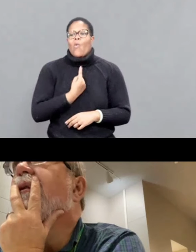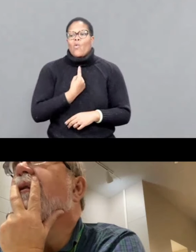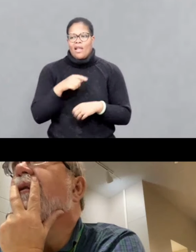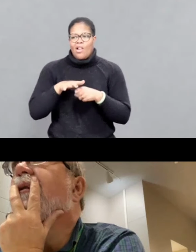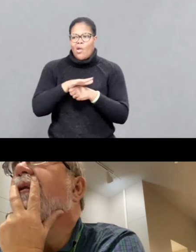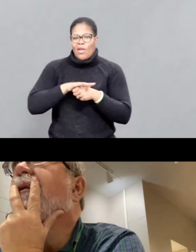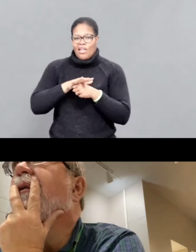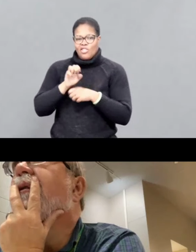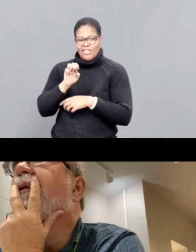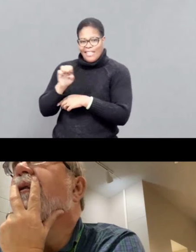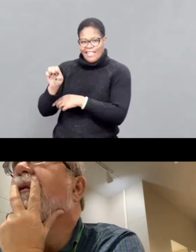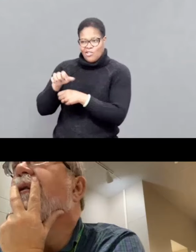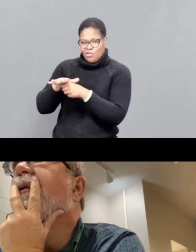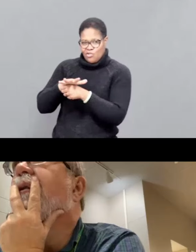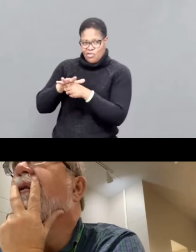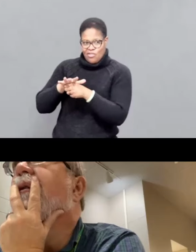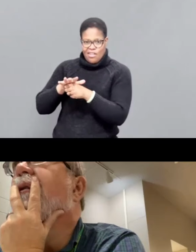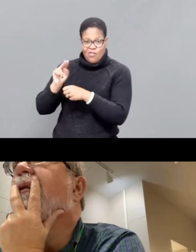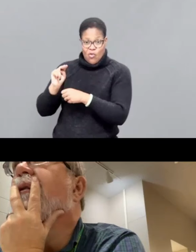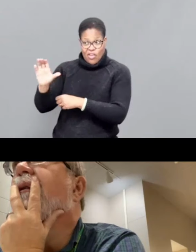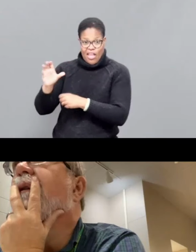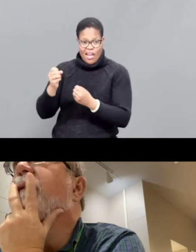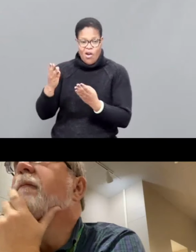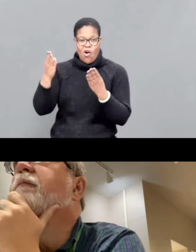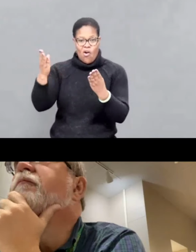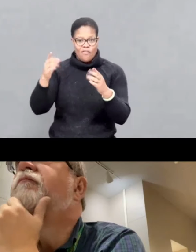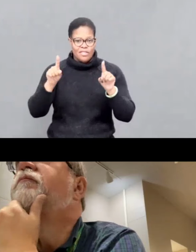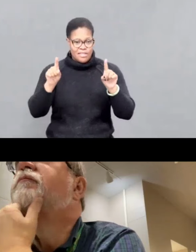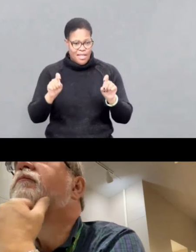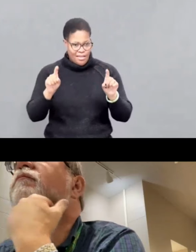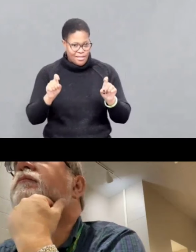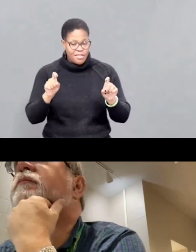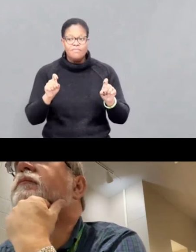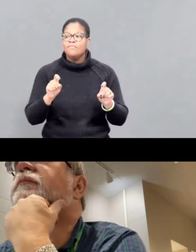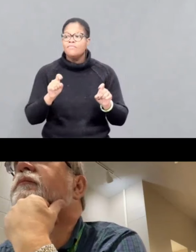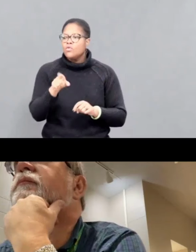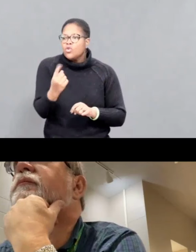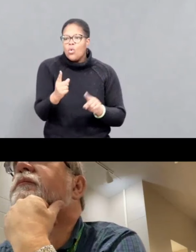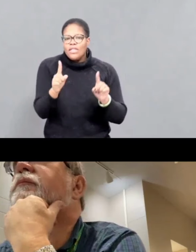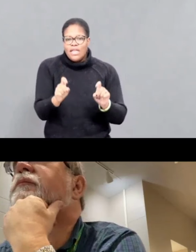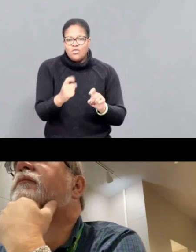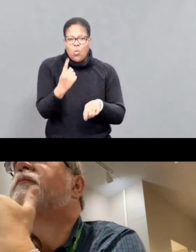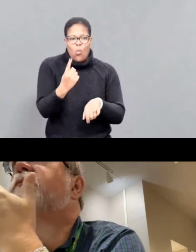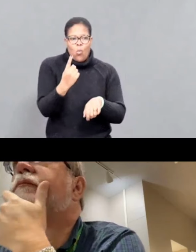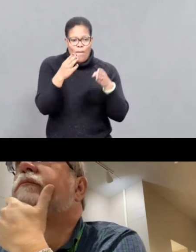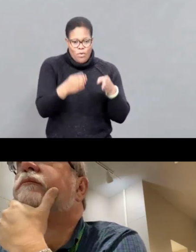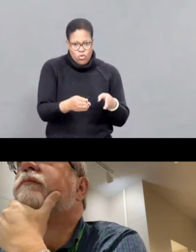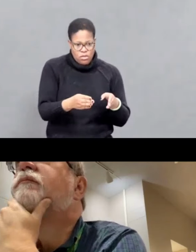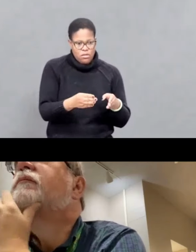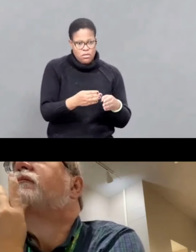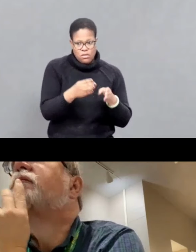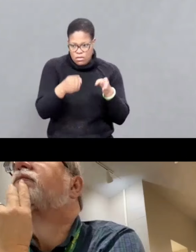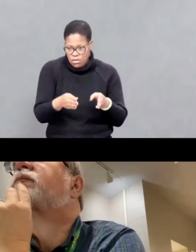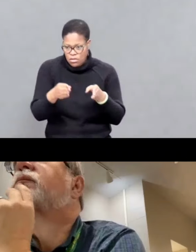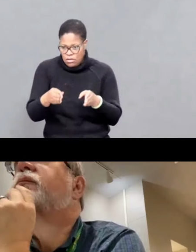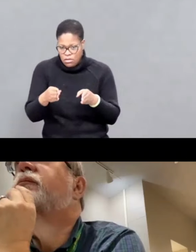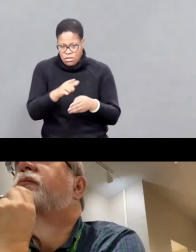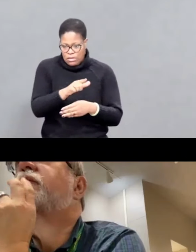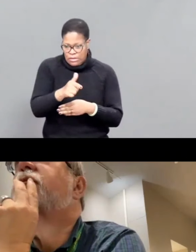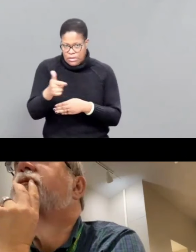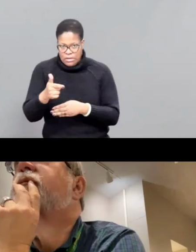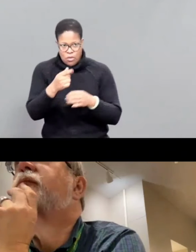the eastern part of North Carolina that offers this test. And you can only test one person at a time. So to be able to